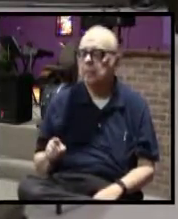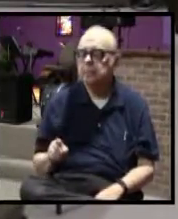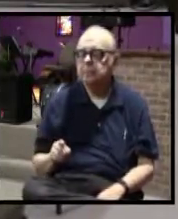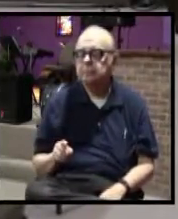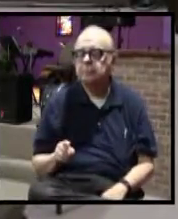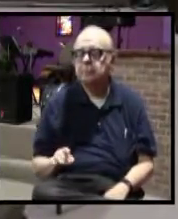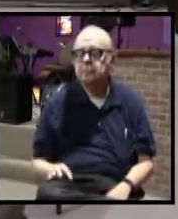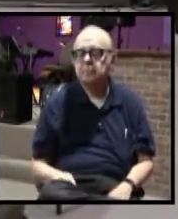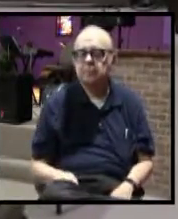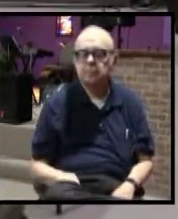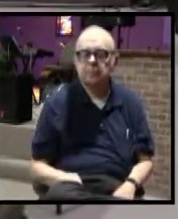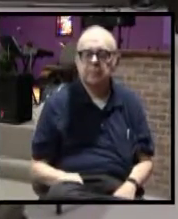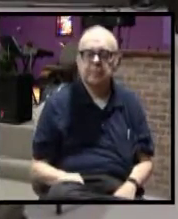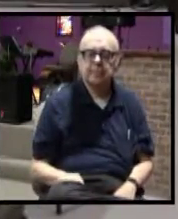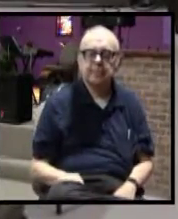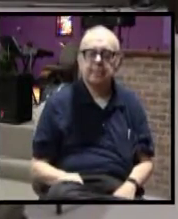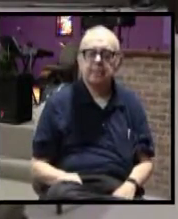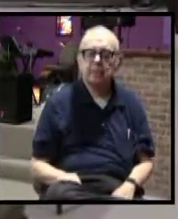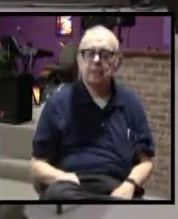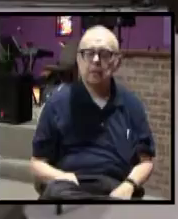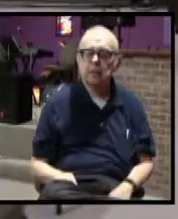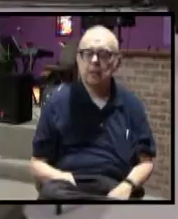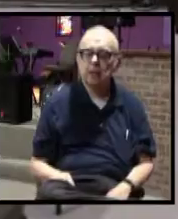There are too many parents that are losing their children.